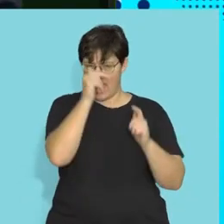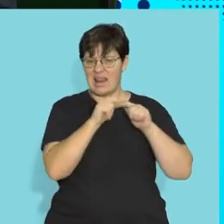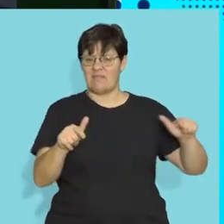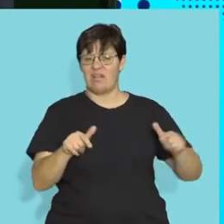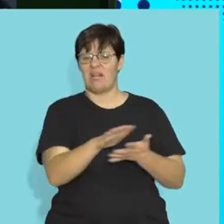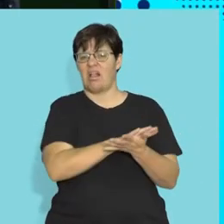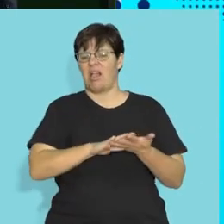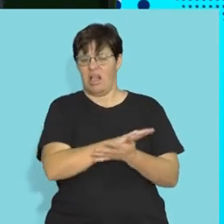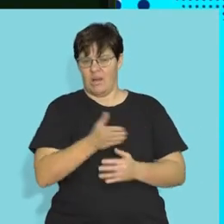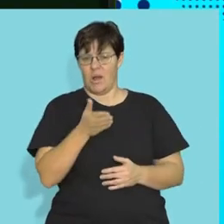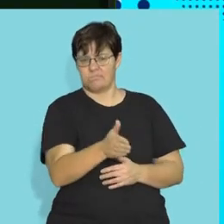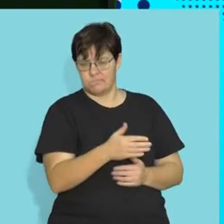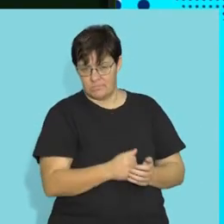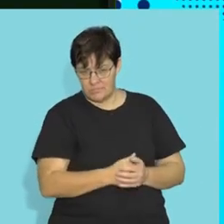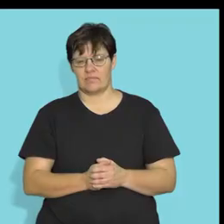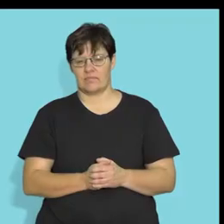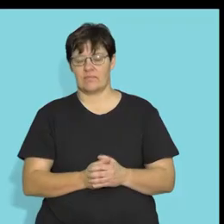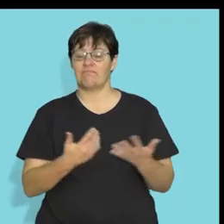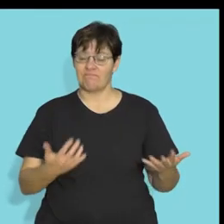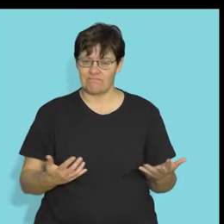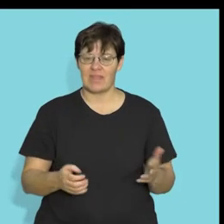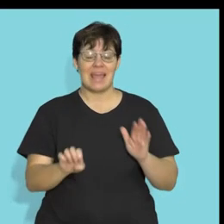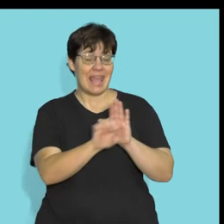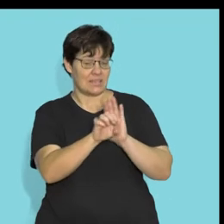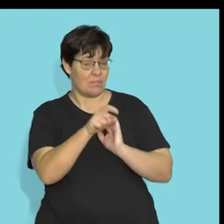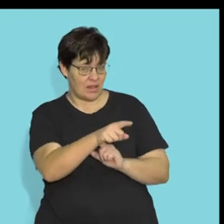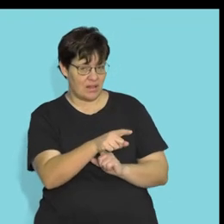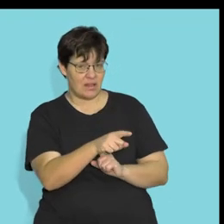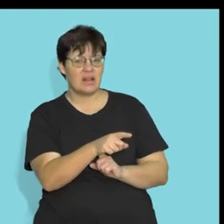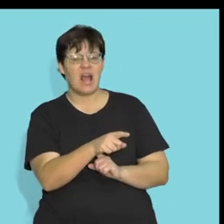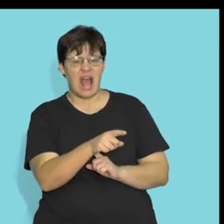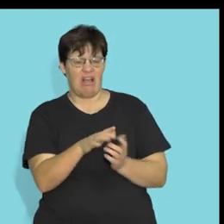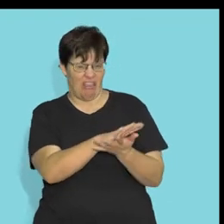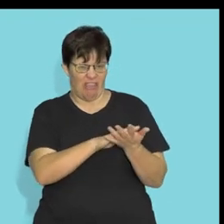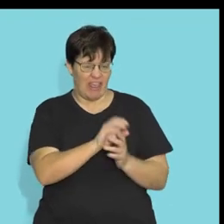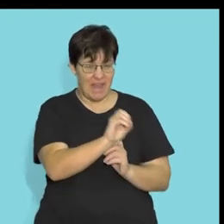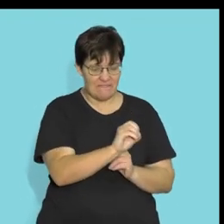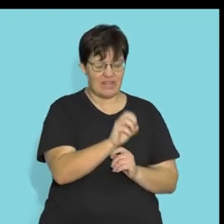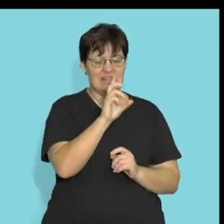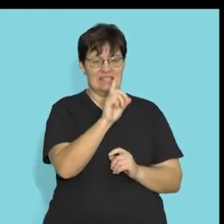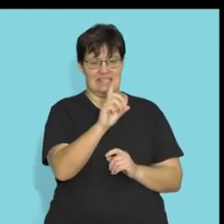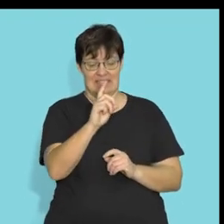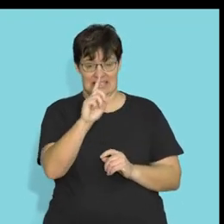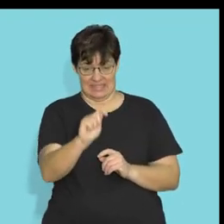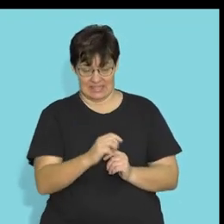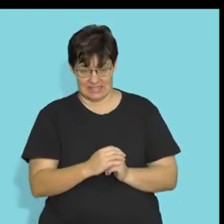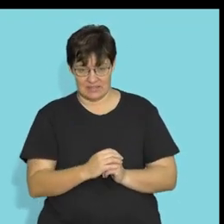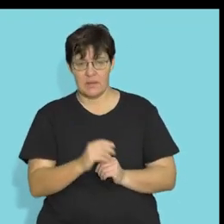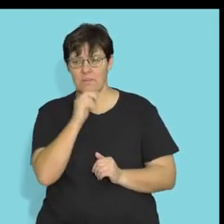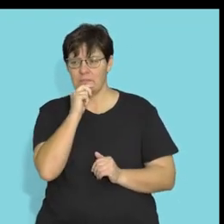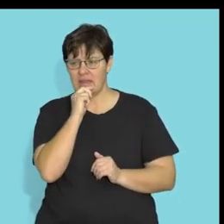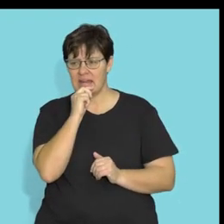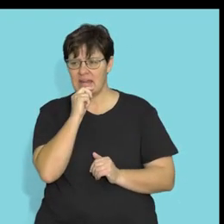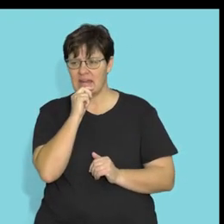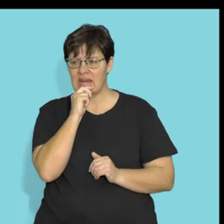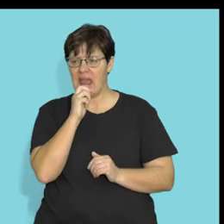higher levels of these toxins. An example of this is the pesticide DDT. And this causes the